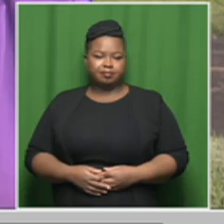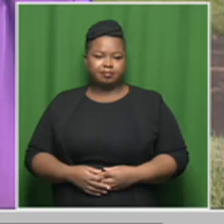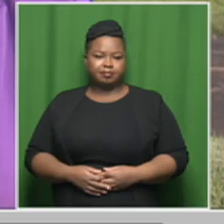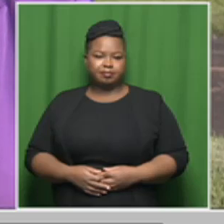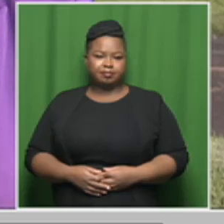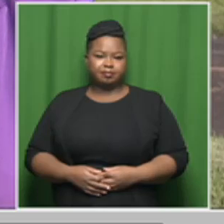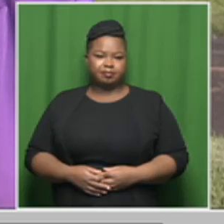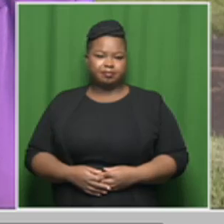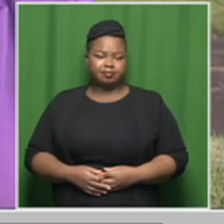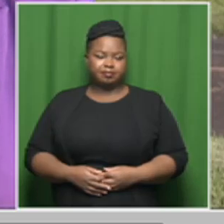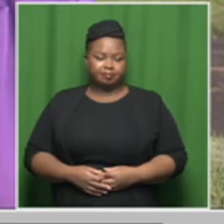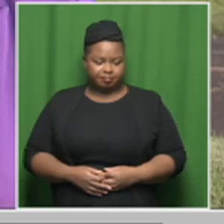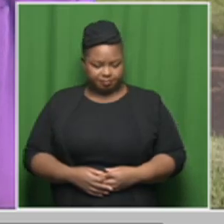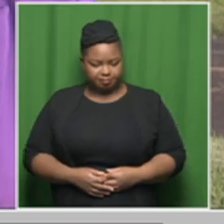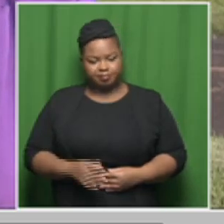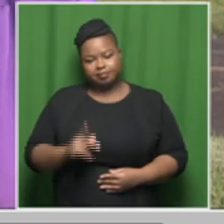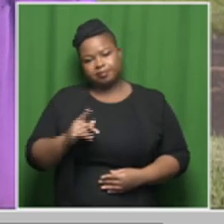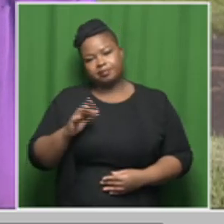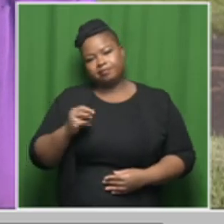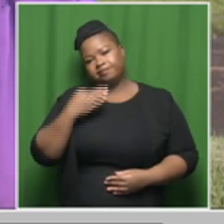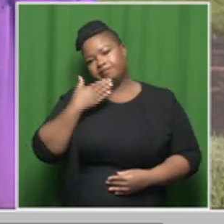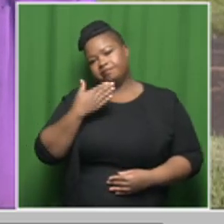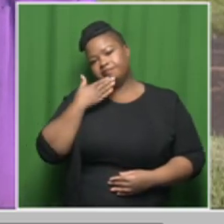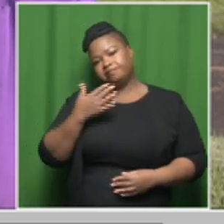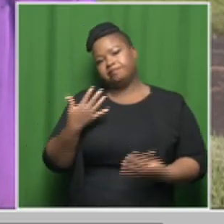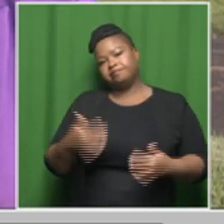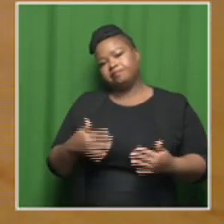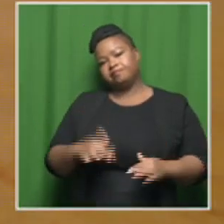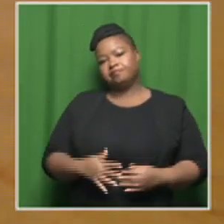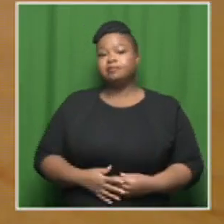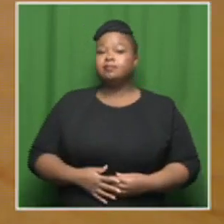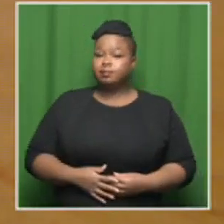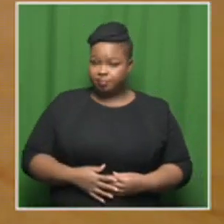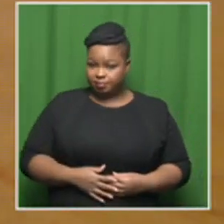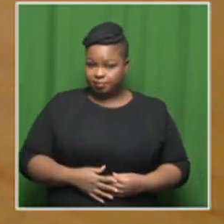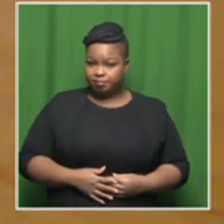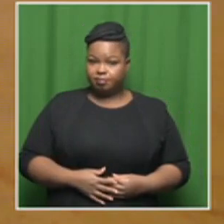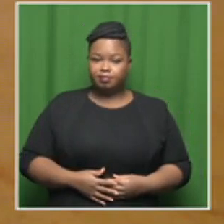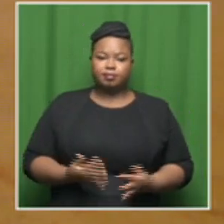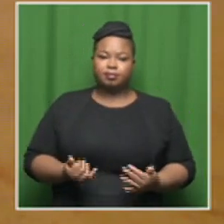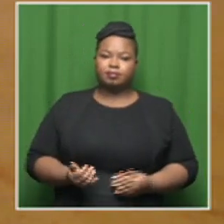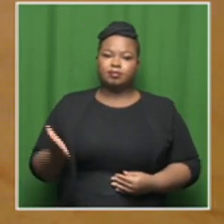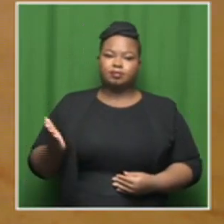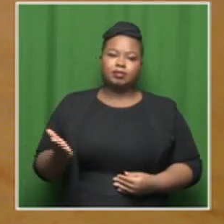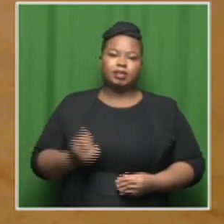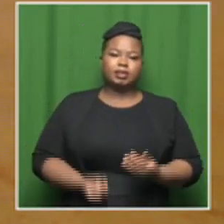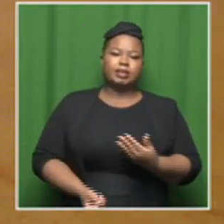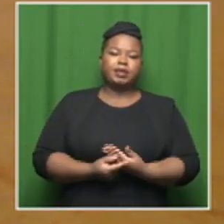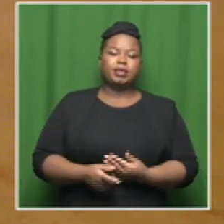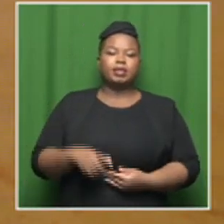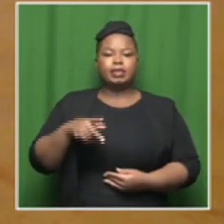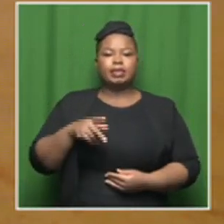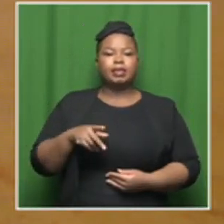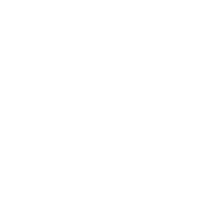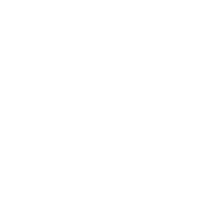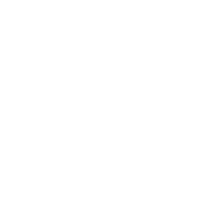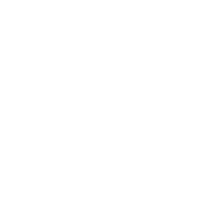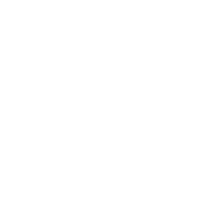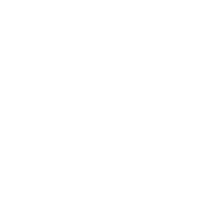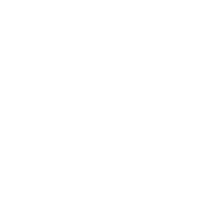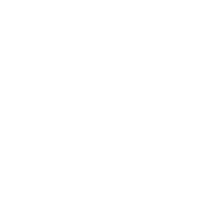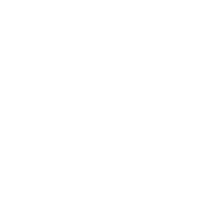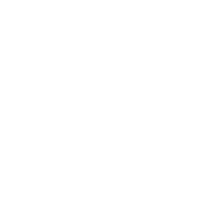studio. All right, Kim Daniels, thank you. Great development there, it really is. All right, so that's what's happening in Port Alfred.